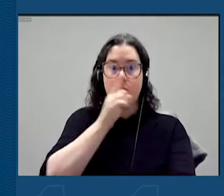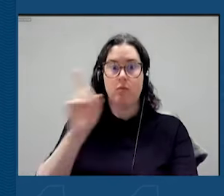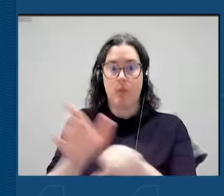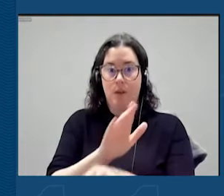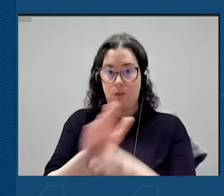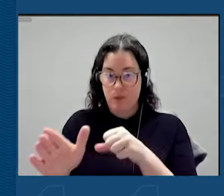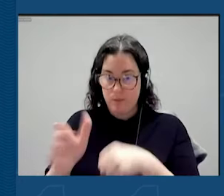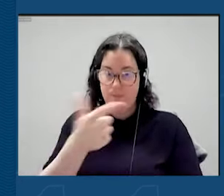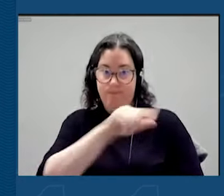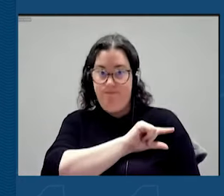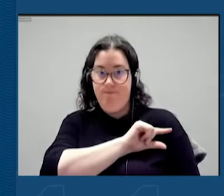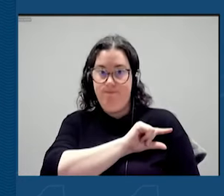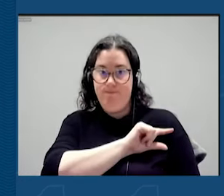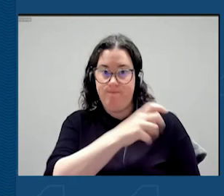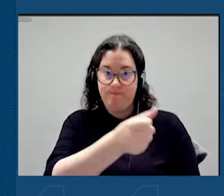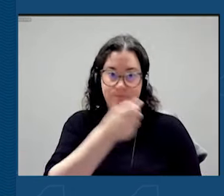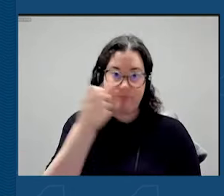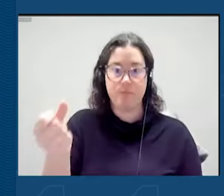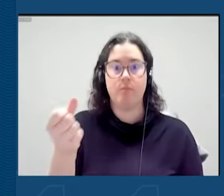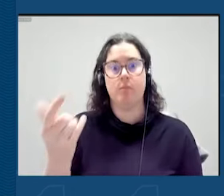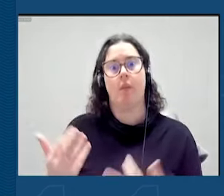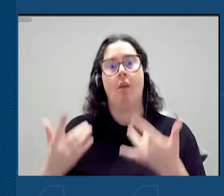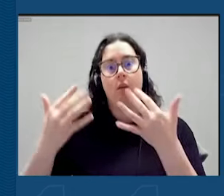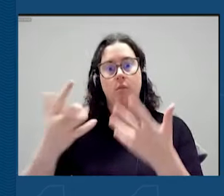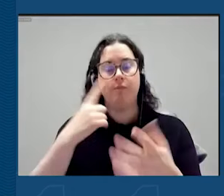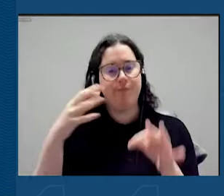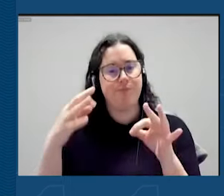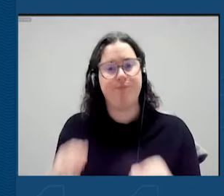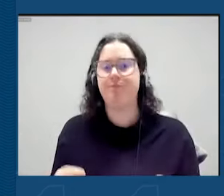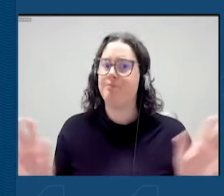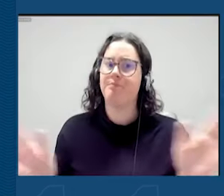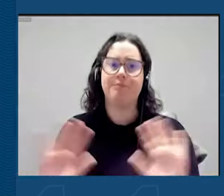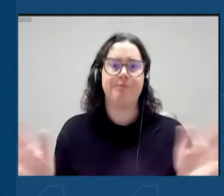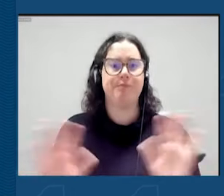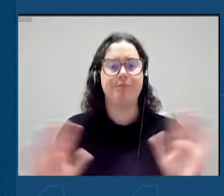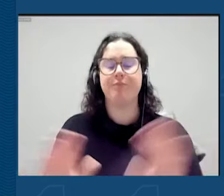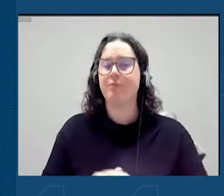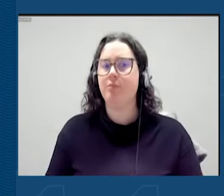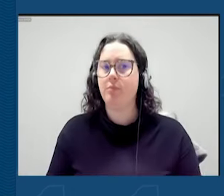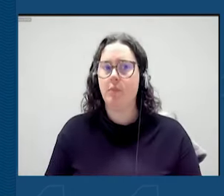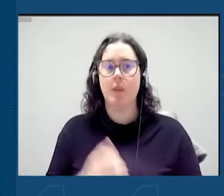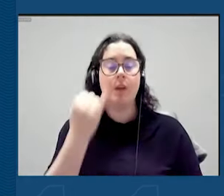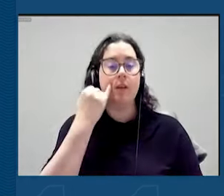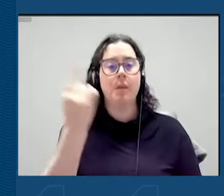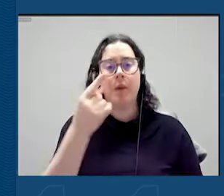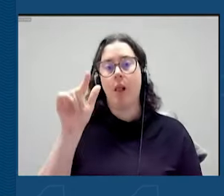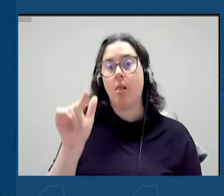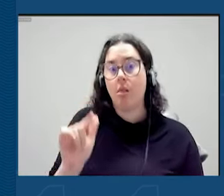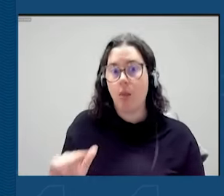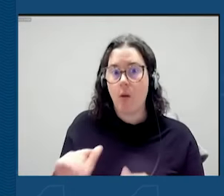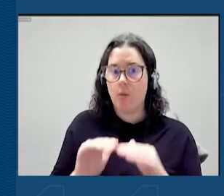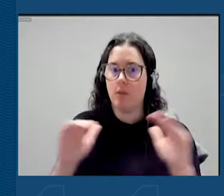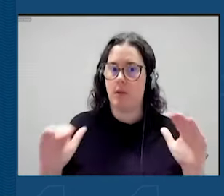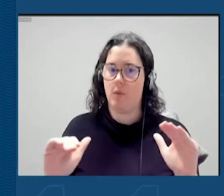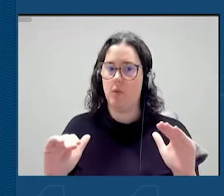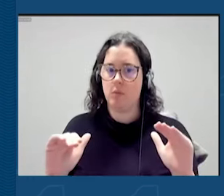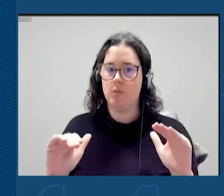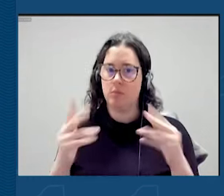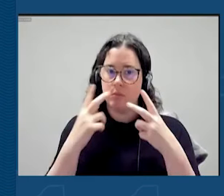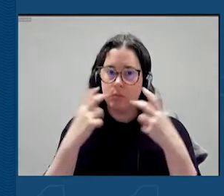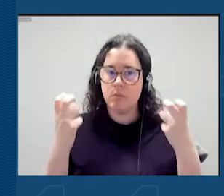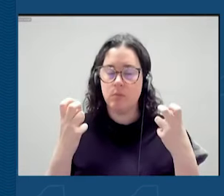crime. When you're simply looking at whether or not someone accused of a low-level offense, they have